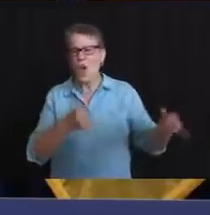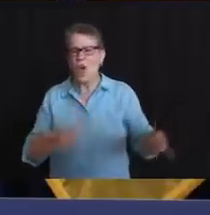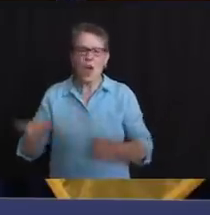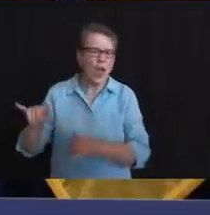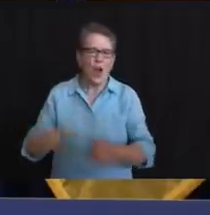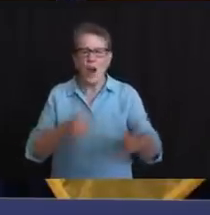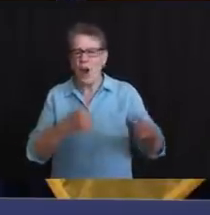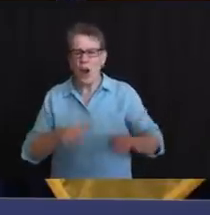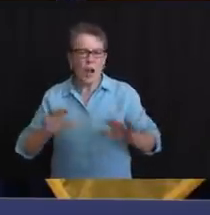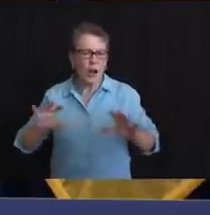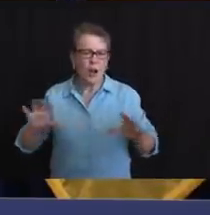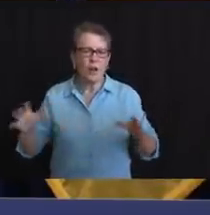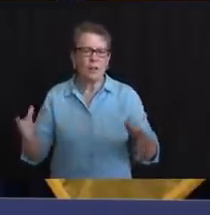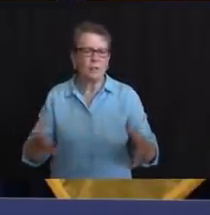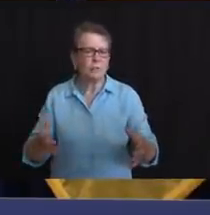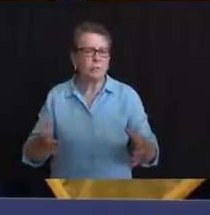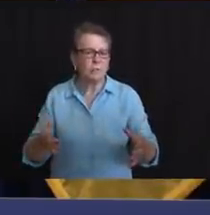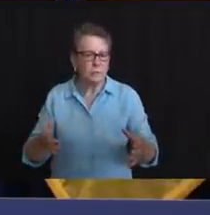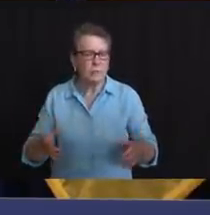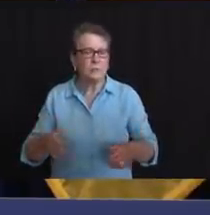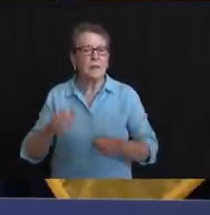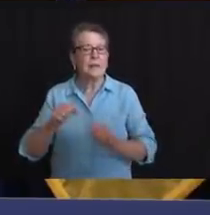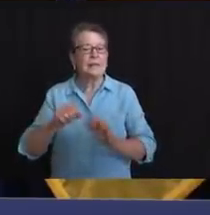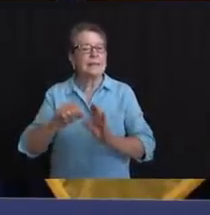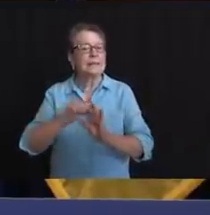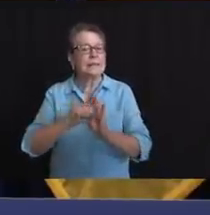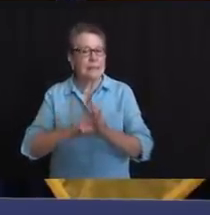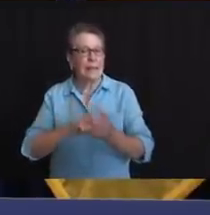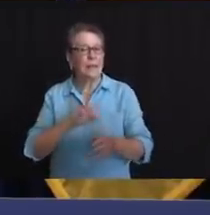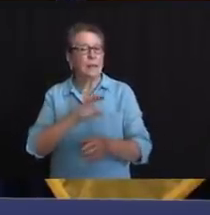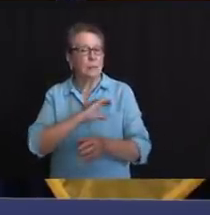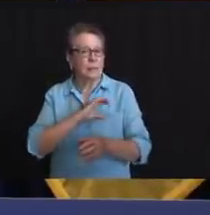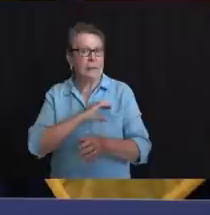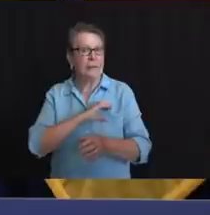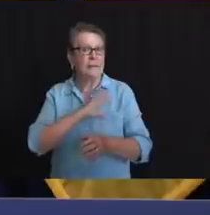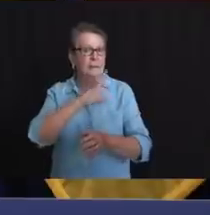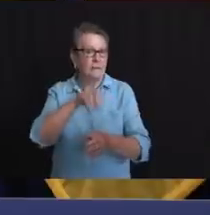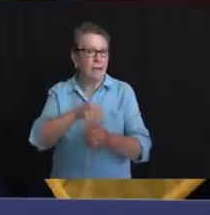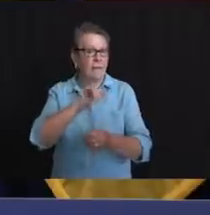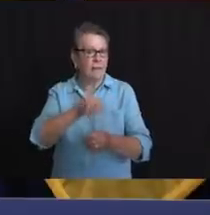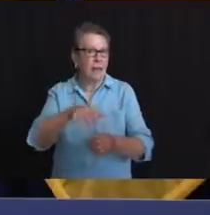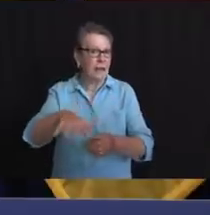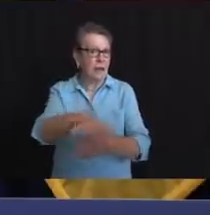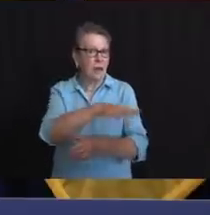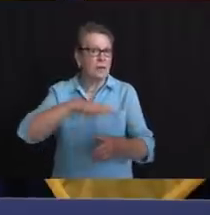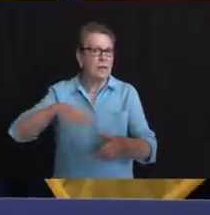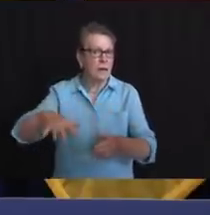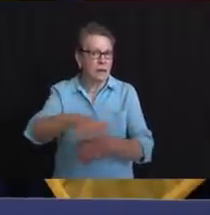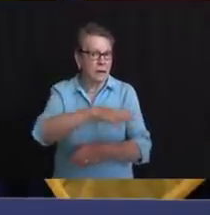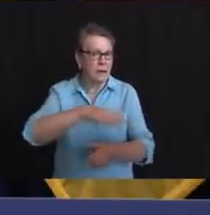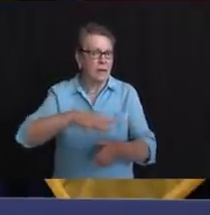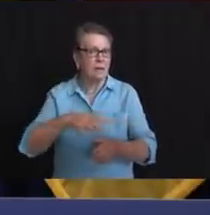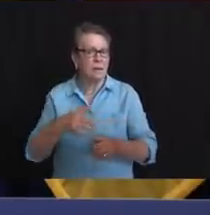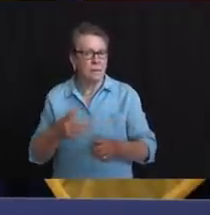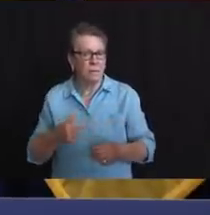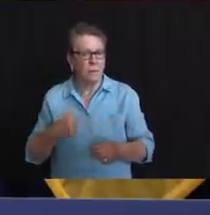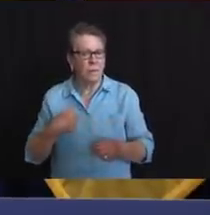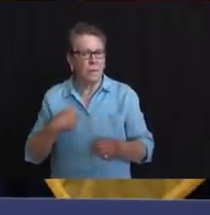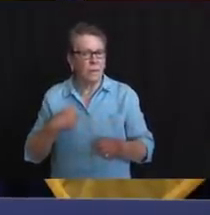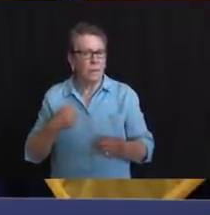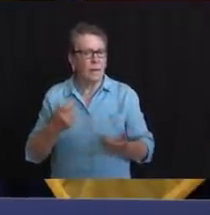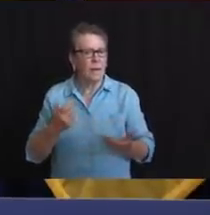law enforcement role. And there are 100 and something of those communities in the state. How many? Almost